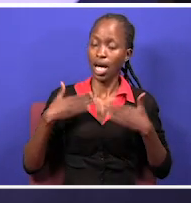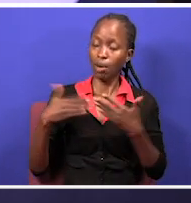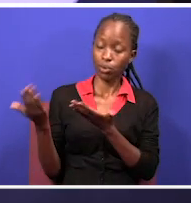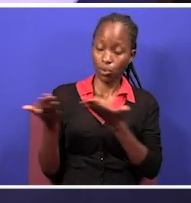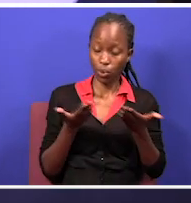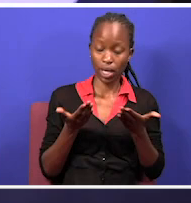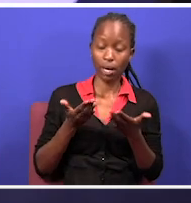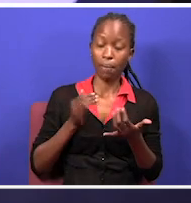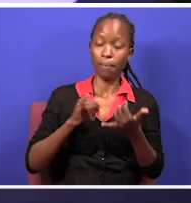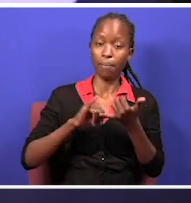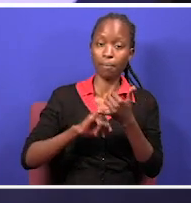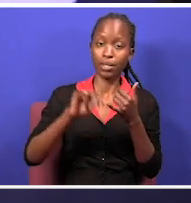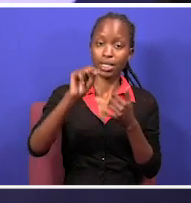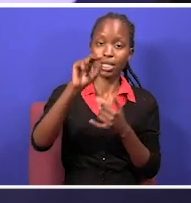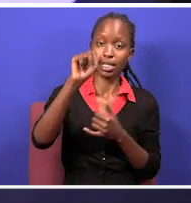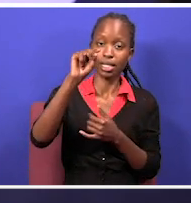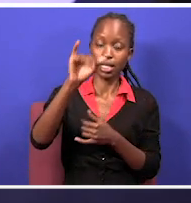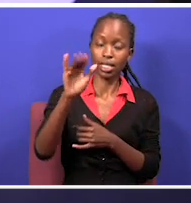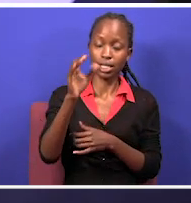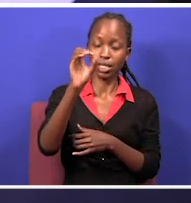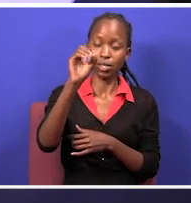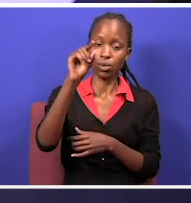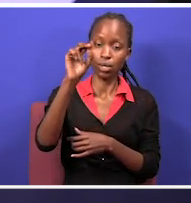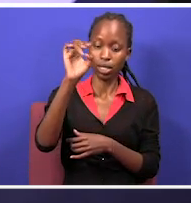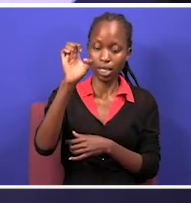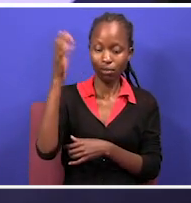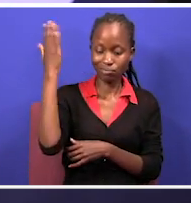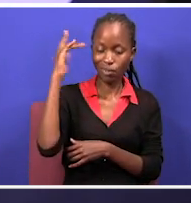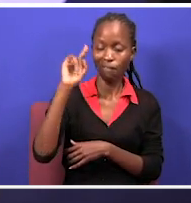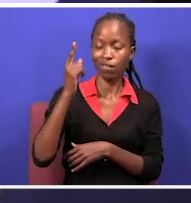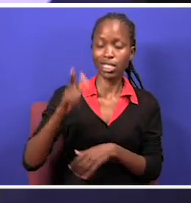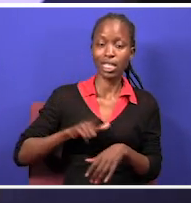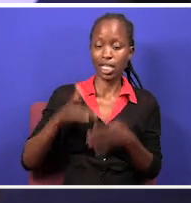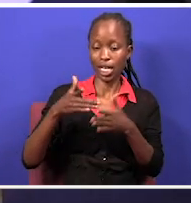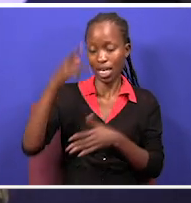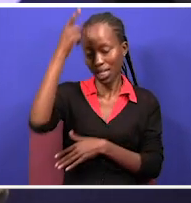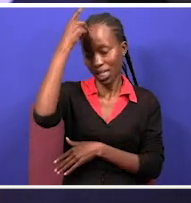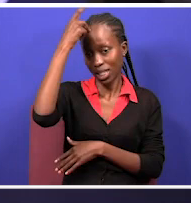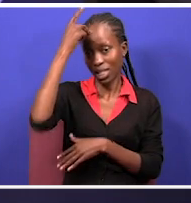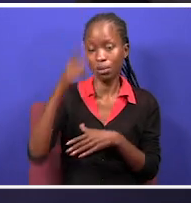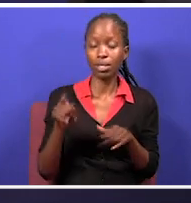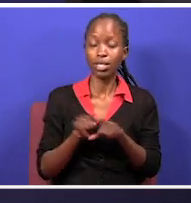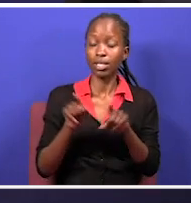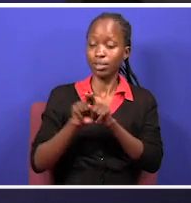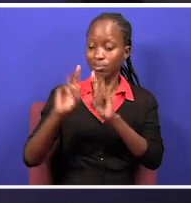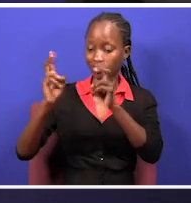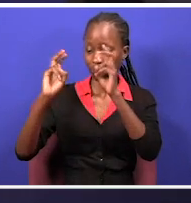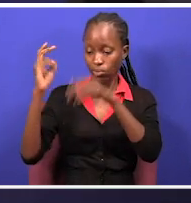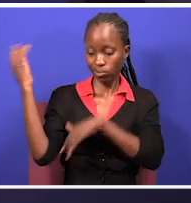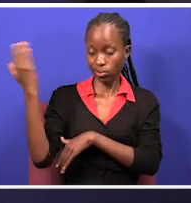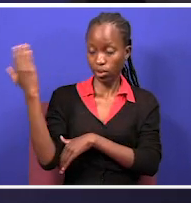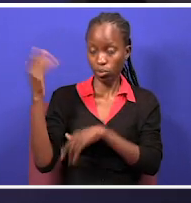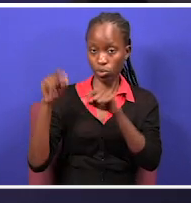to welcome Mrs. Nancy Oginde, our immediate former First Lady here at CITAM. And the title of the